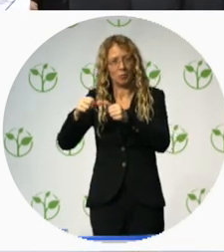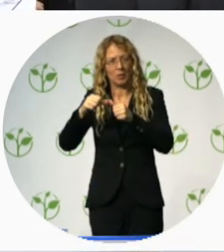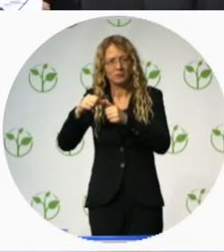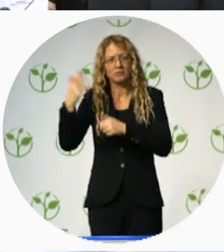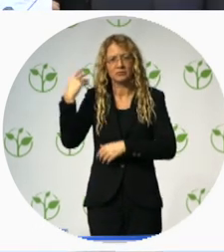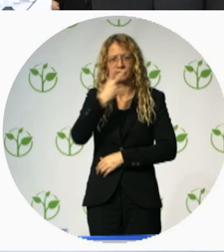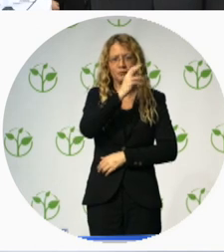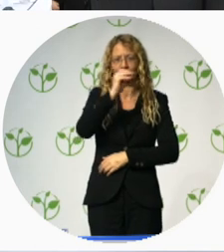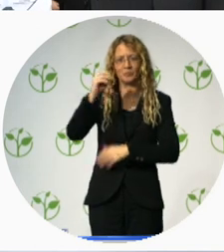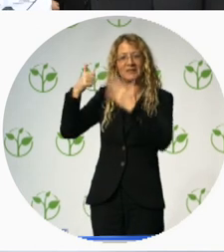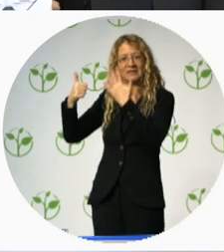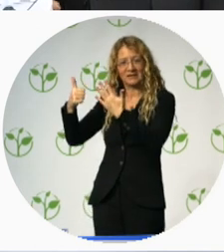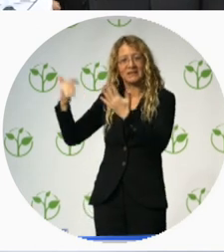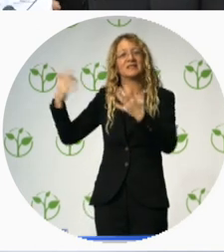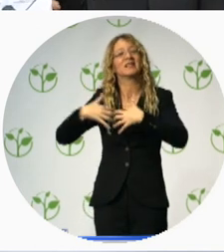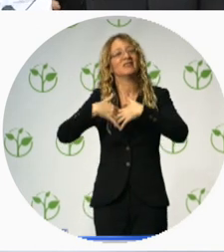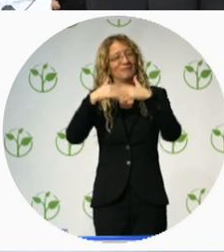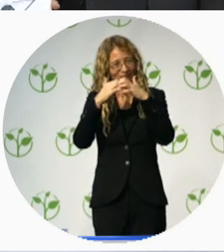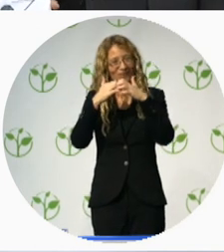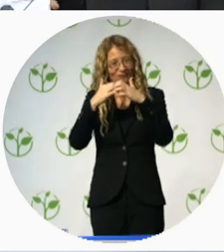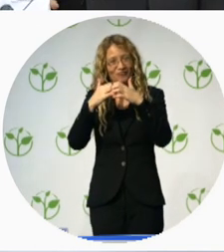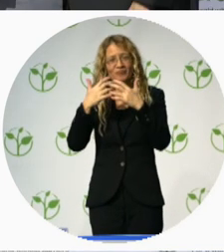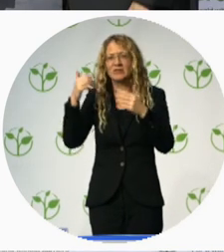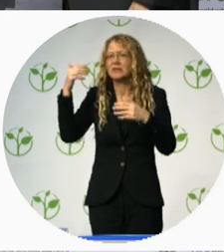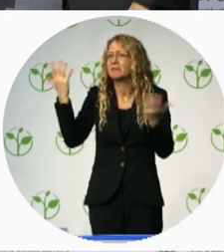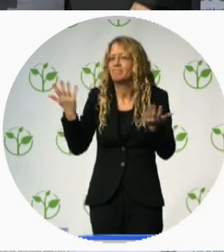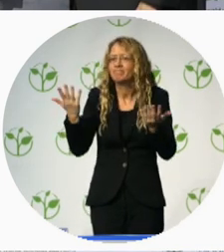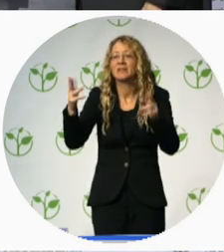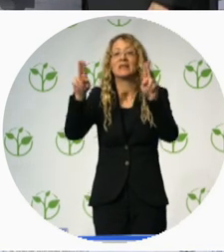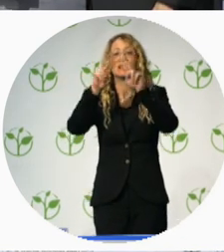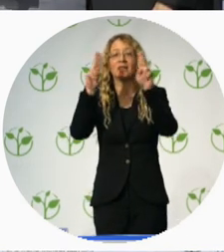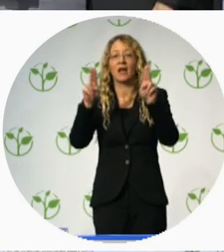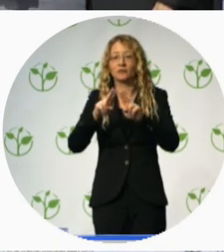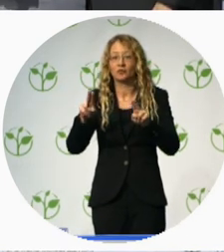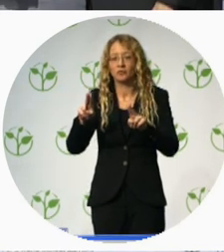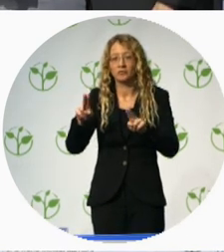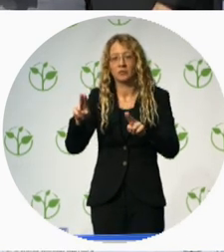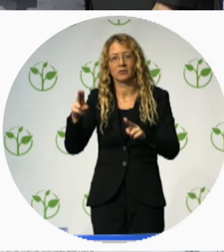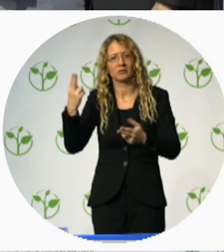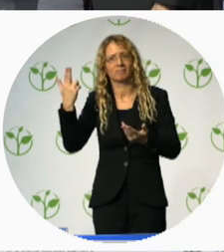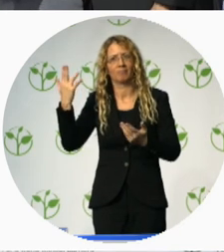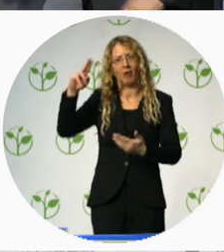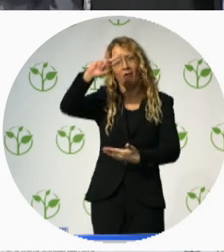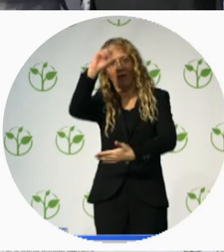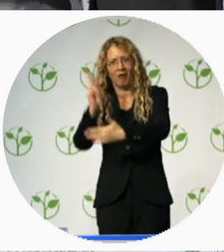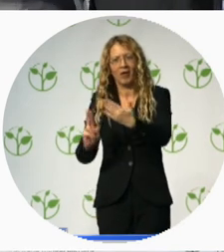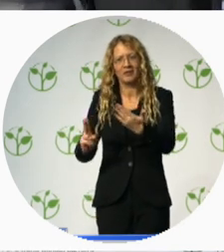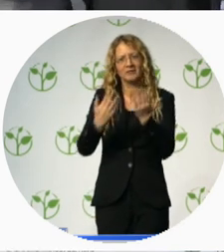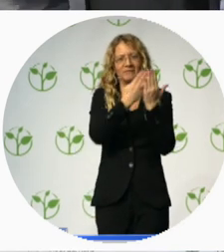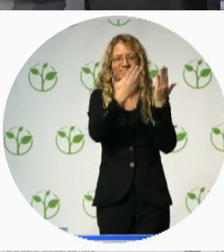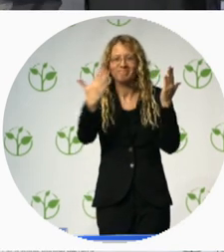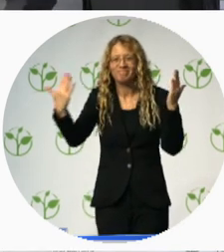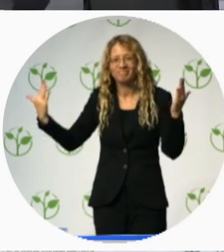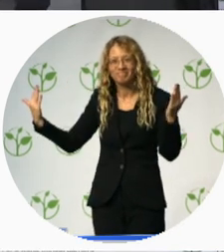ONCE International Contemporary Art Biennale, an inclusive art exhibition recognizing the work of artists with